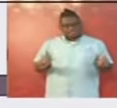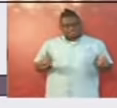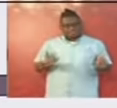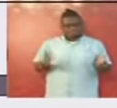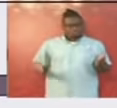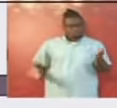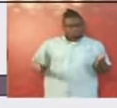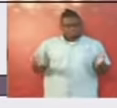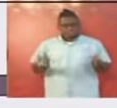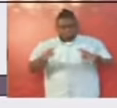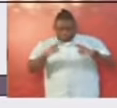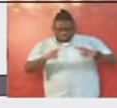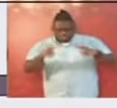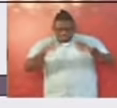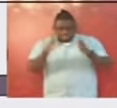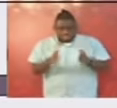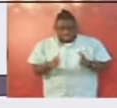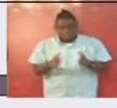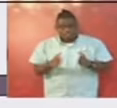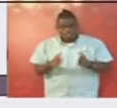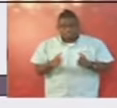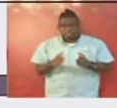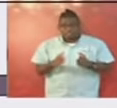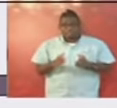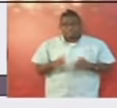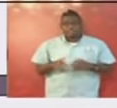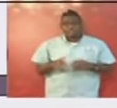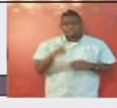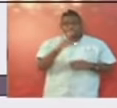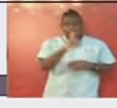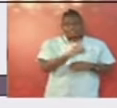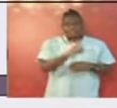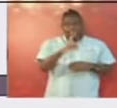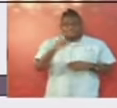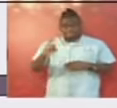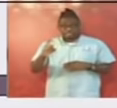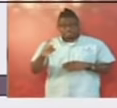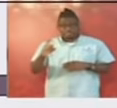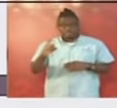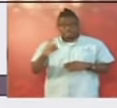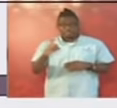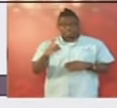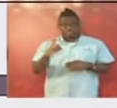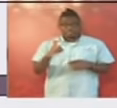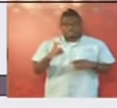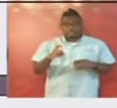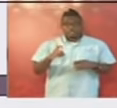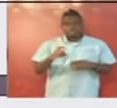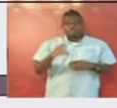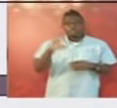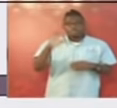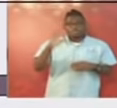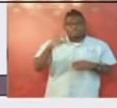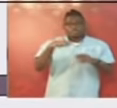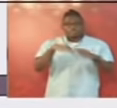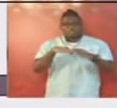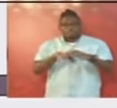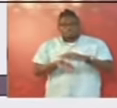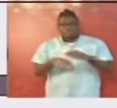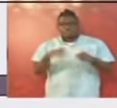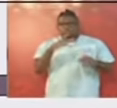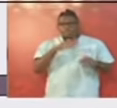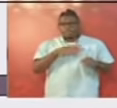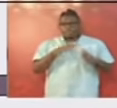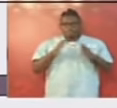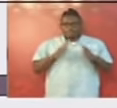the XX chromosomes that women have may be affording some level of protection. So we know that men just have one